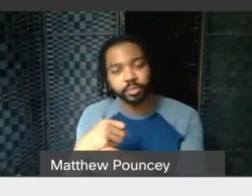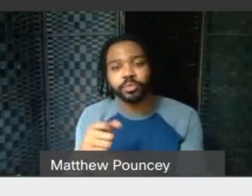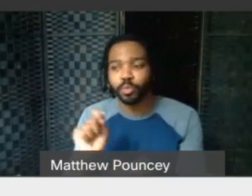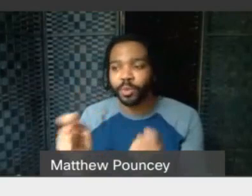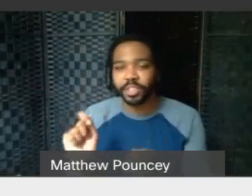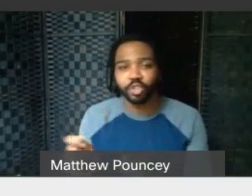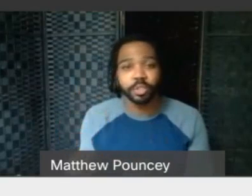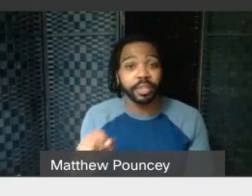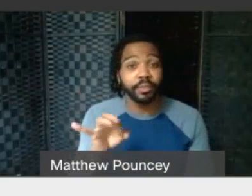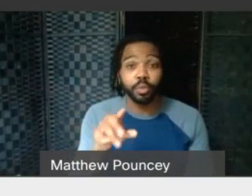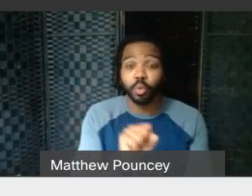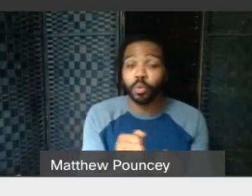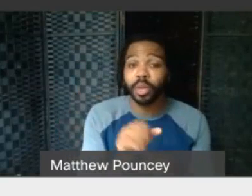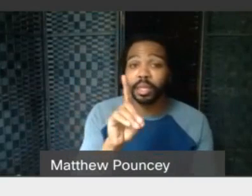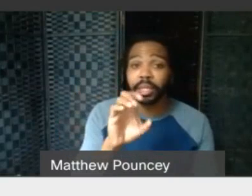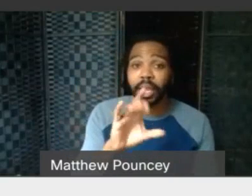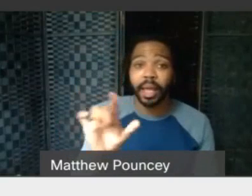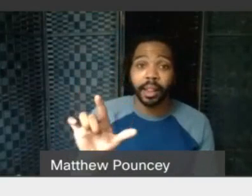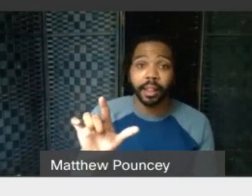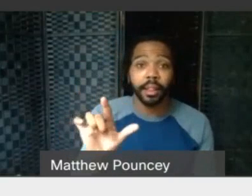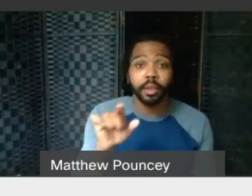with, DACL or DDS or whatever,